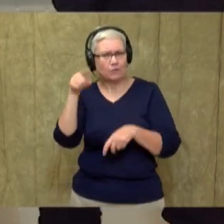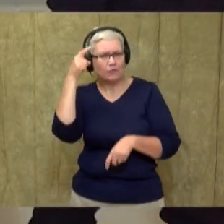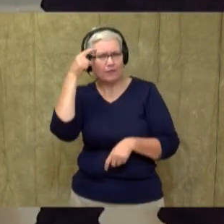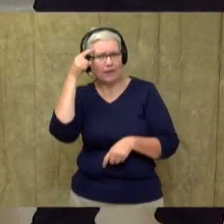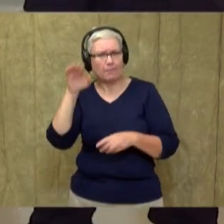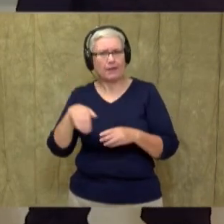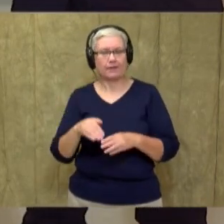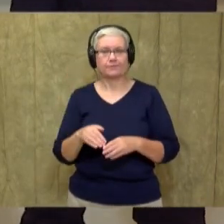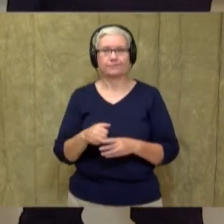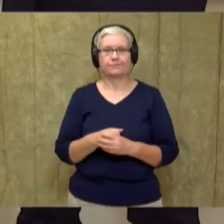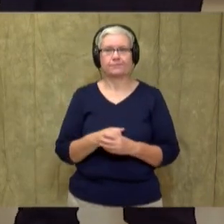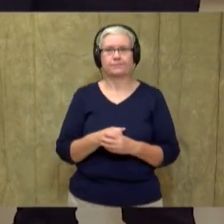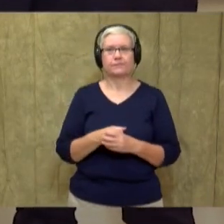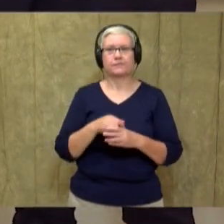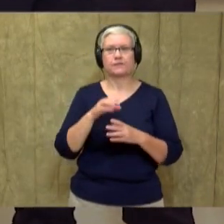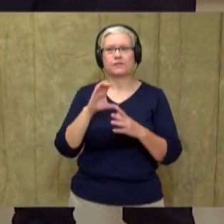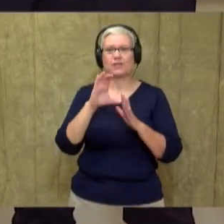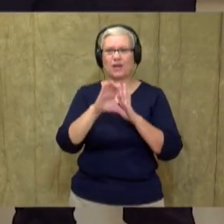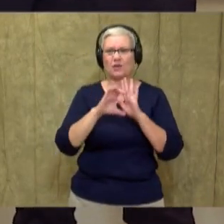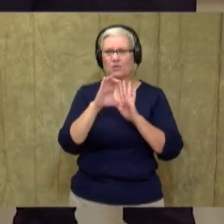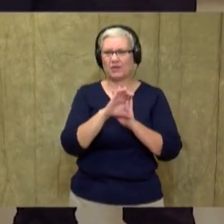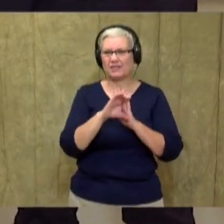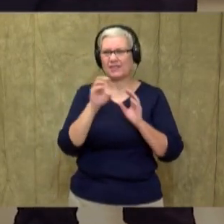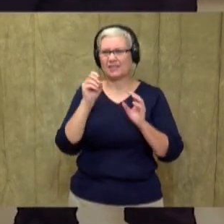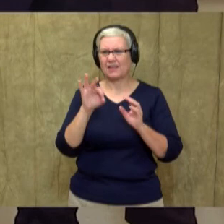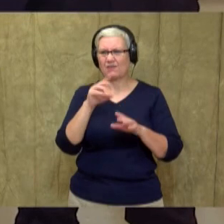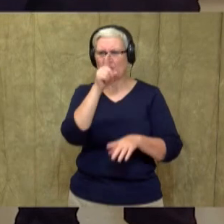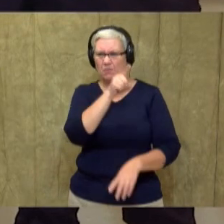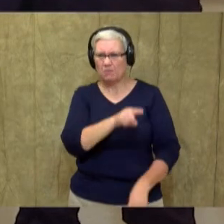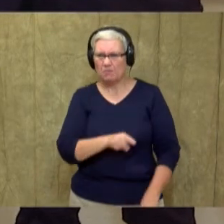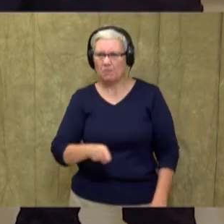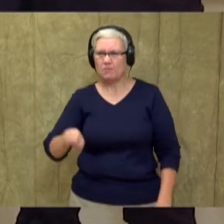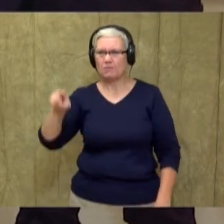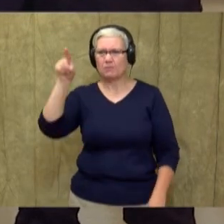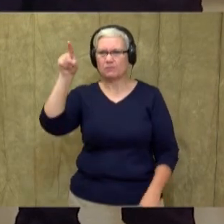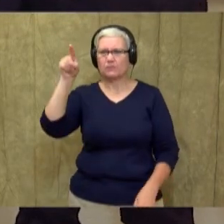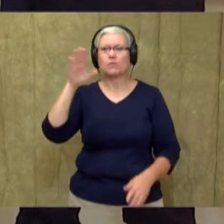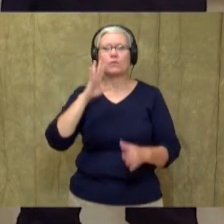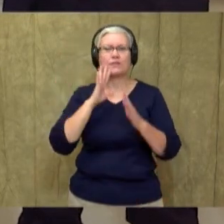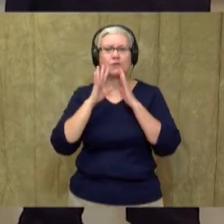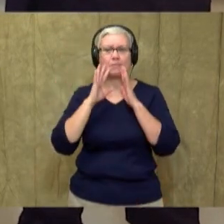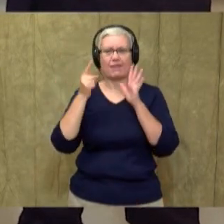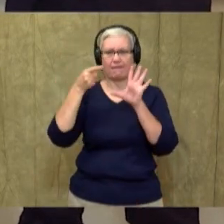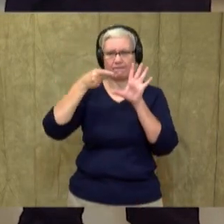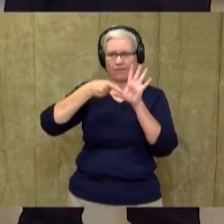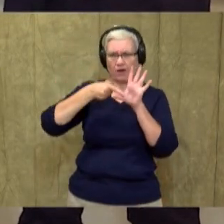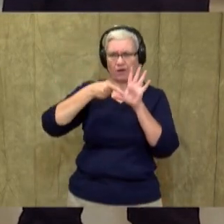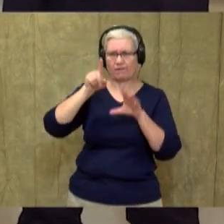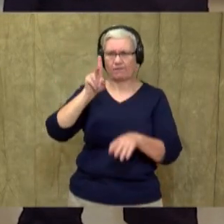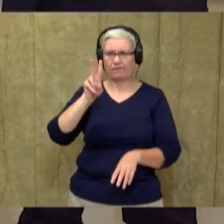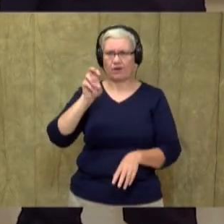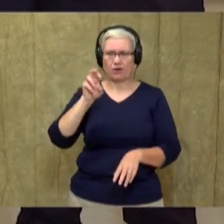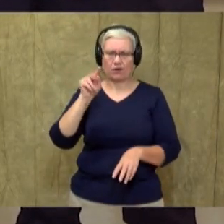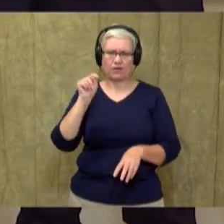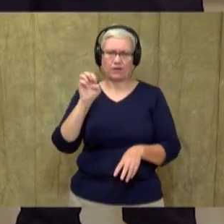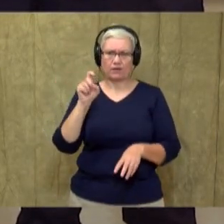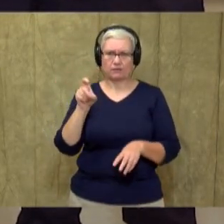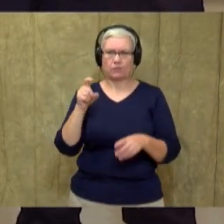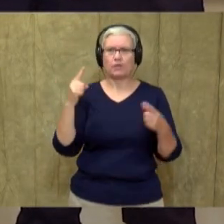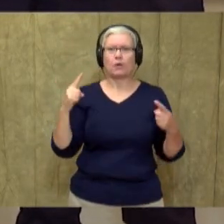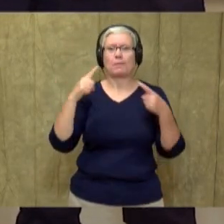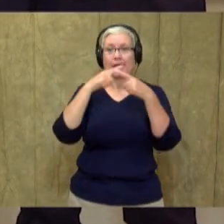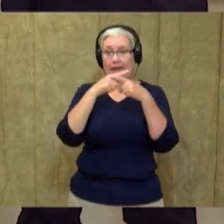what are the key characteristics of a parabola? We've talked about that vertex today. We've talked about intercepts last